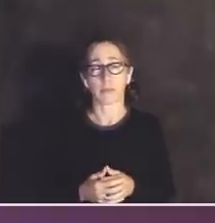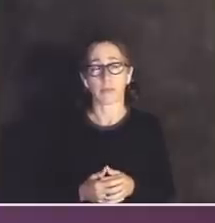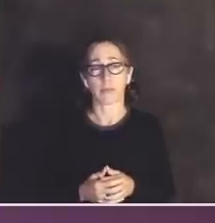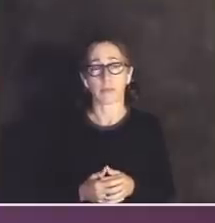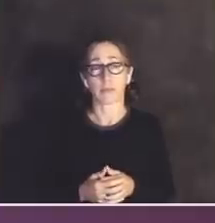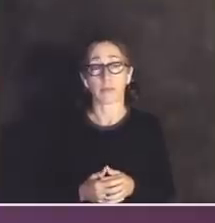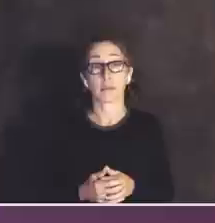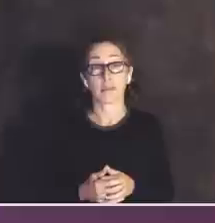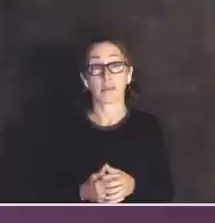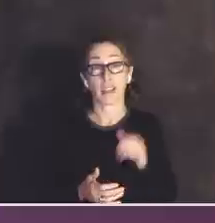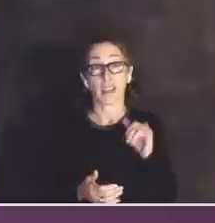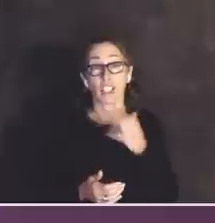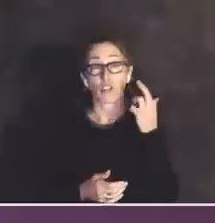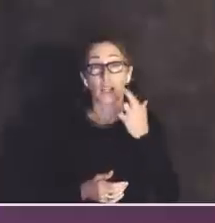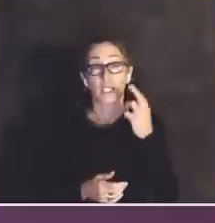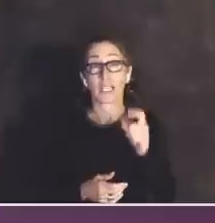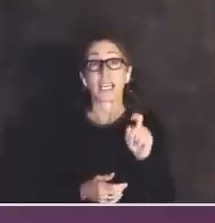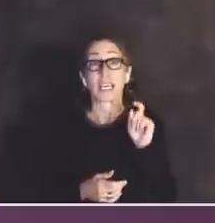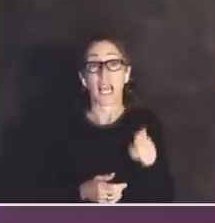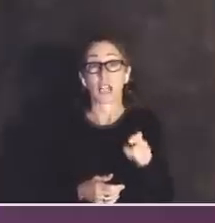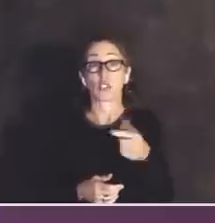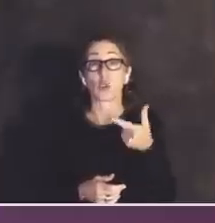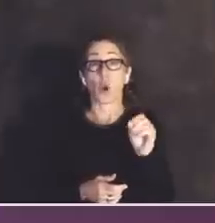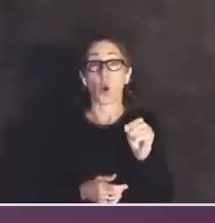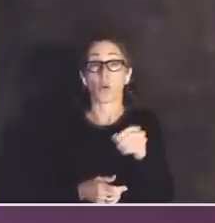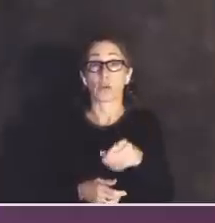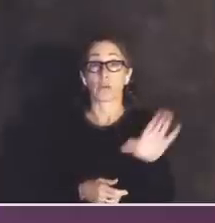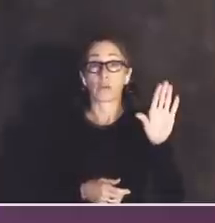And that's why he's got to go.